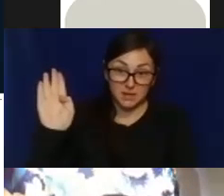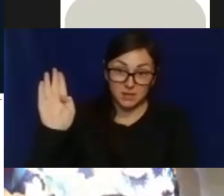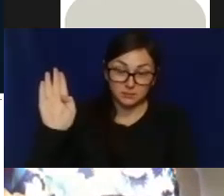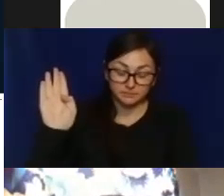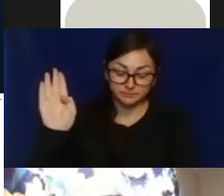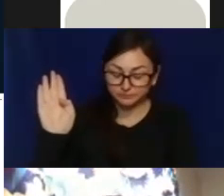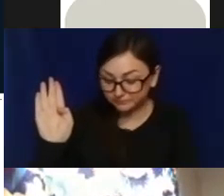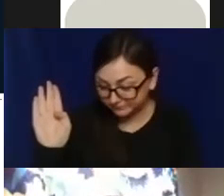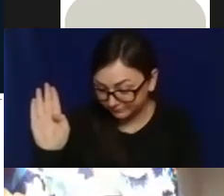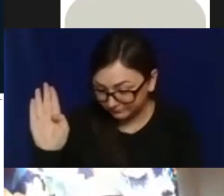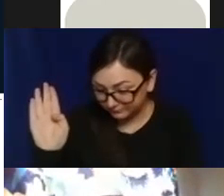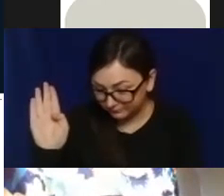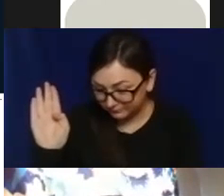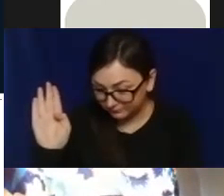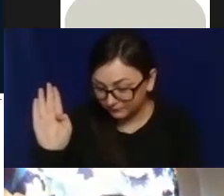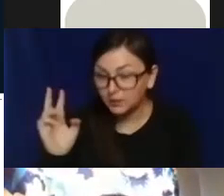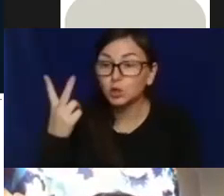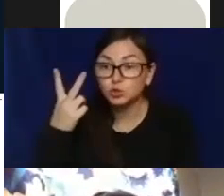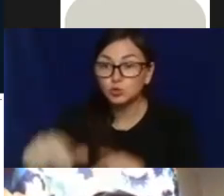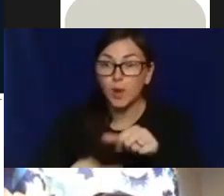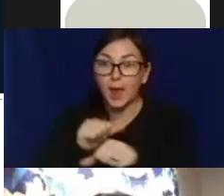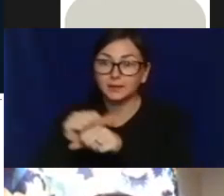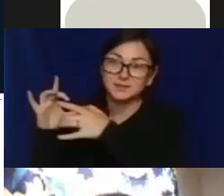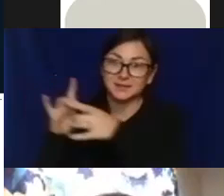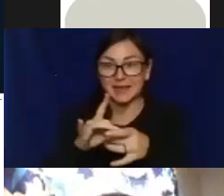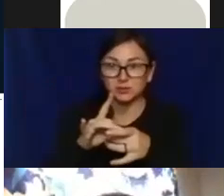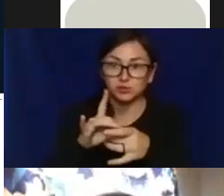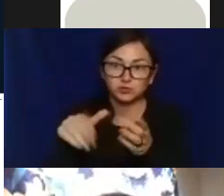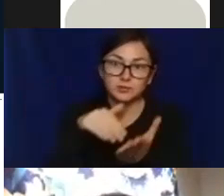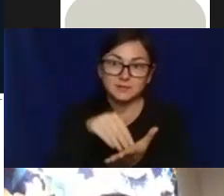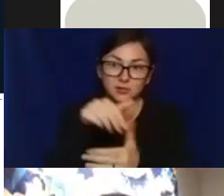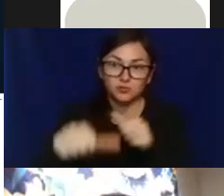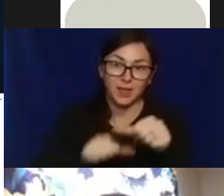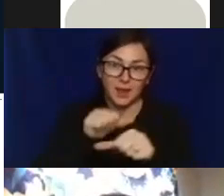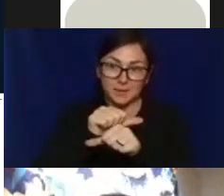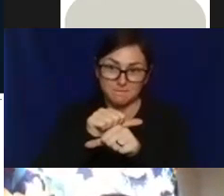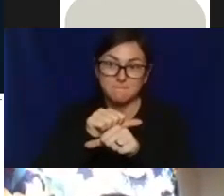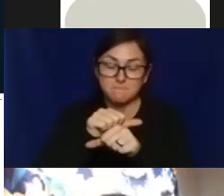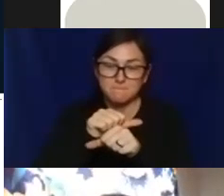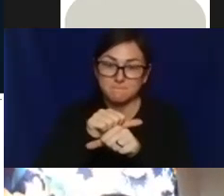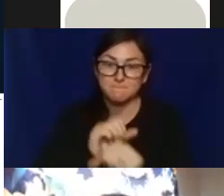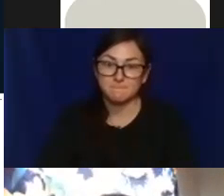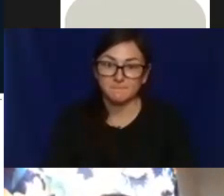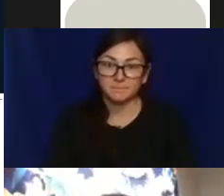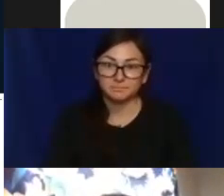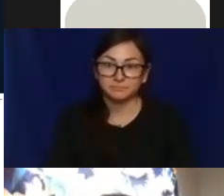there's 2 atoms attached to the central atom, and there's 2 of them, so that represents a subscript 2,